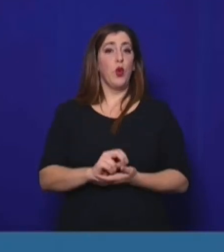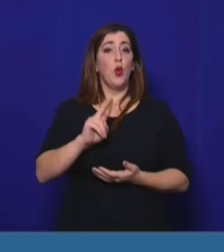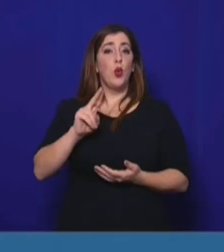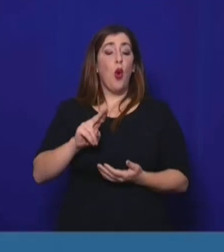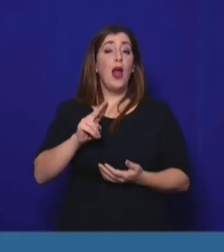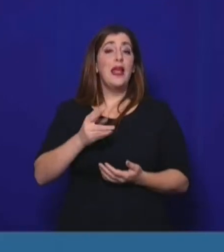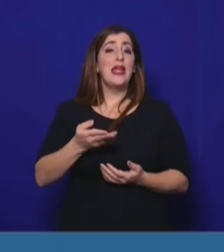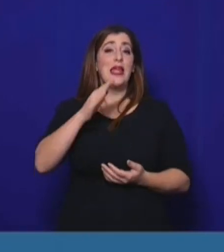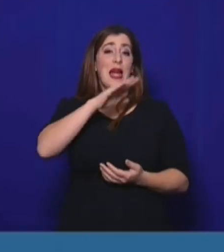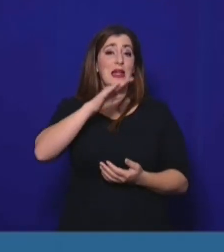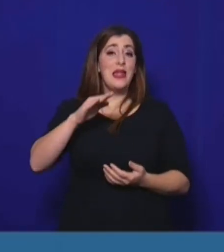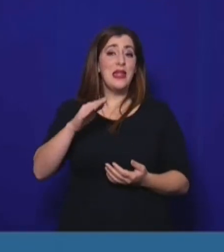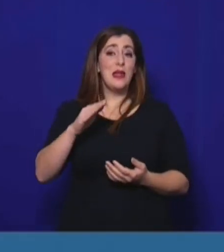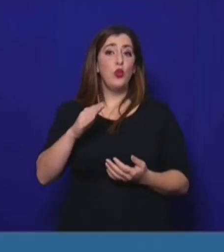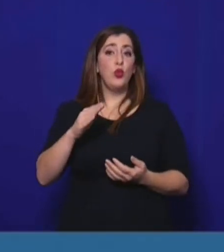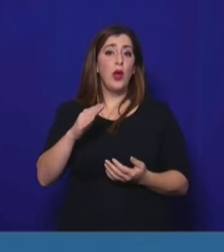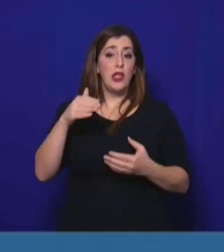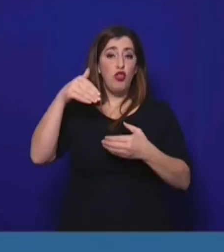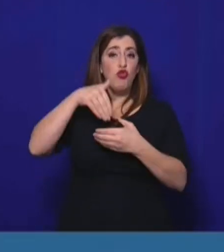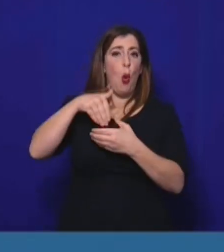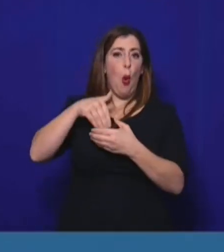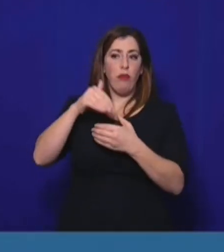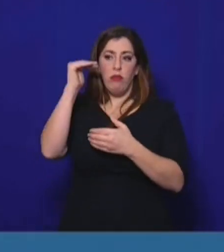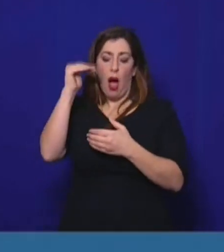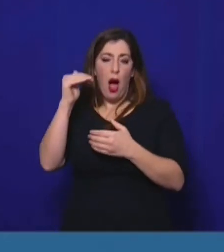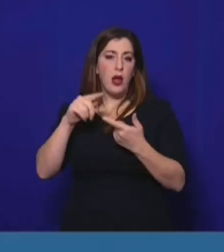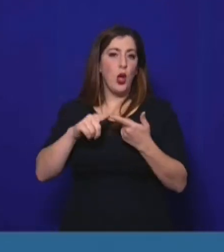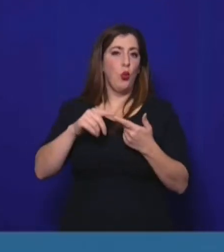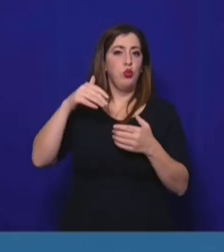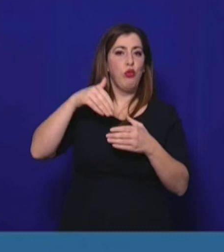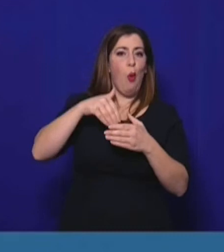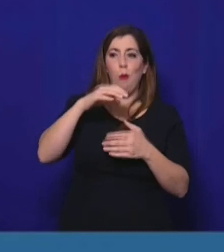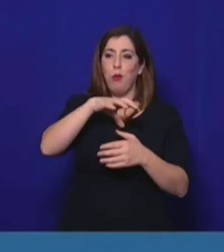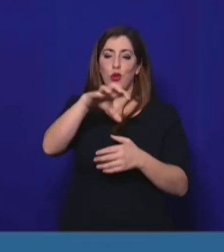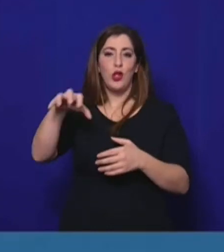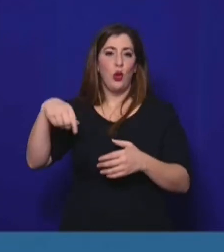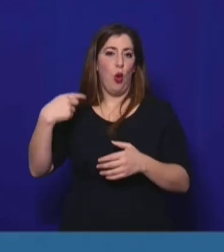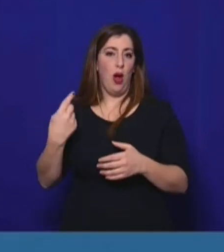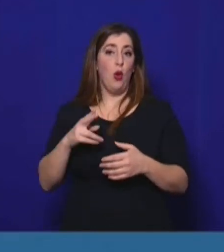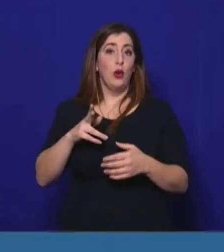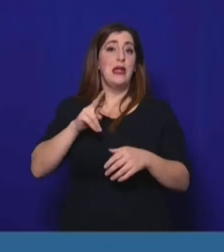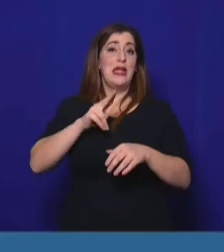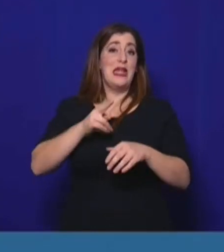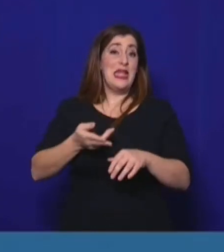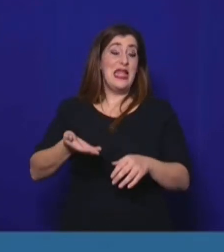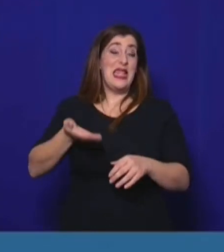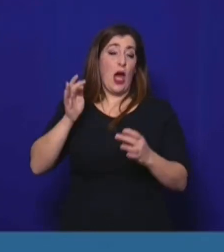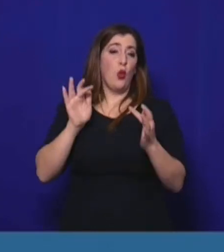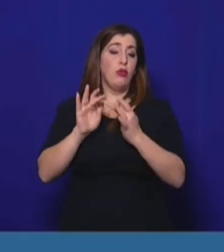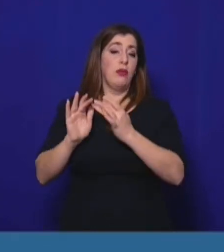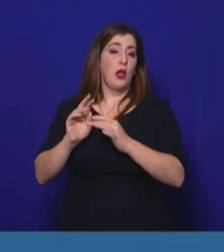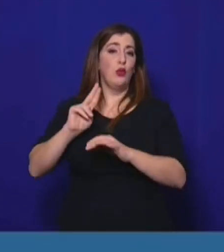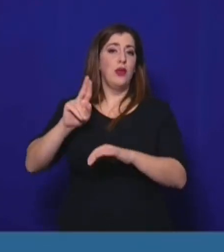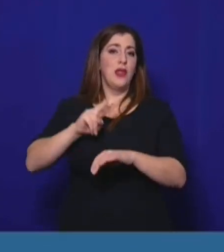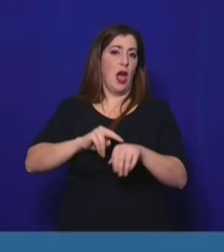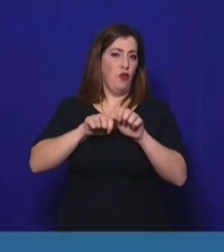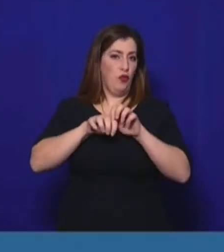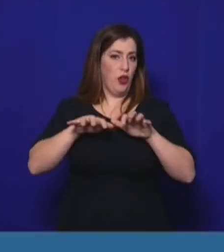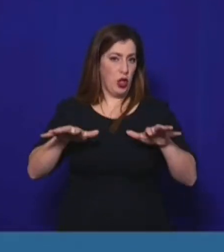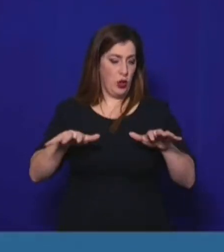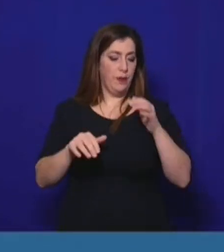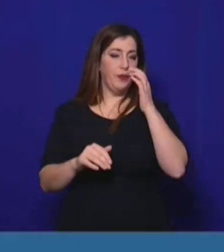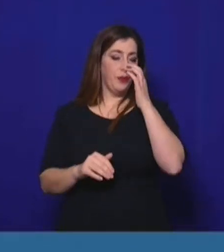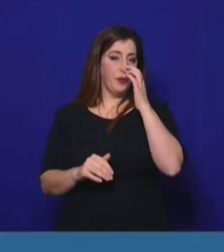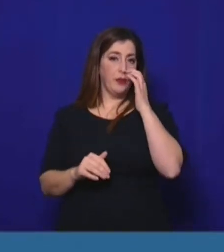lil ħadd ieħor ikun iktar minn hekk. Barra minn hekk ukoll hija ċara ħafna li meta tħares ukoll lejn